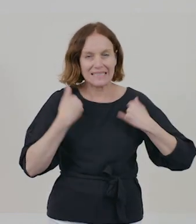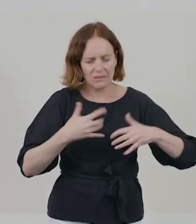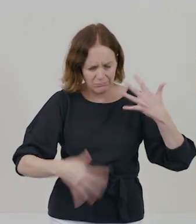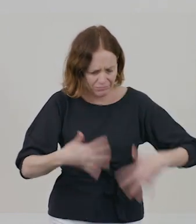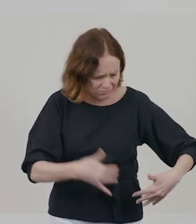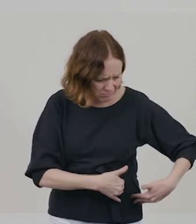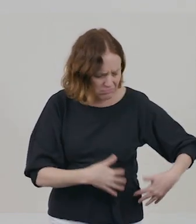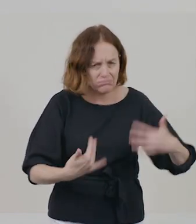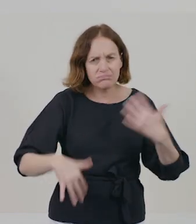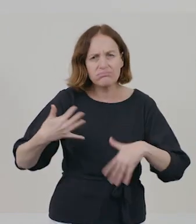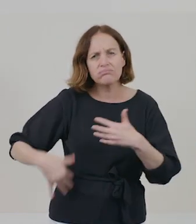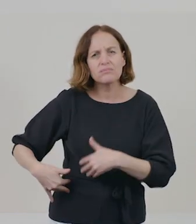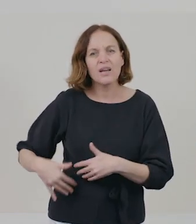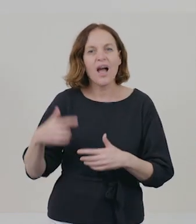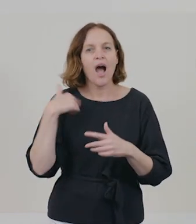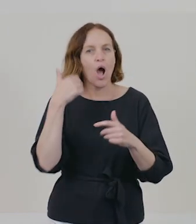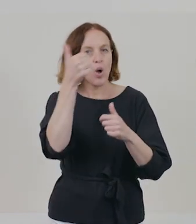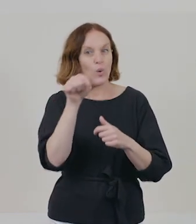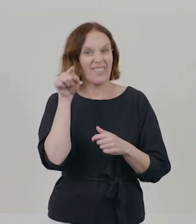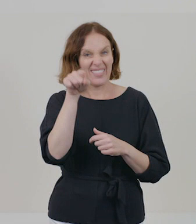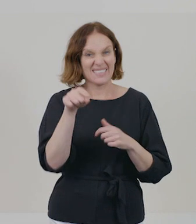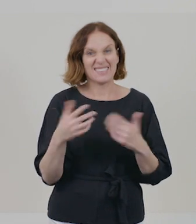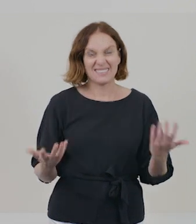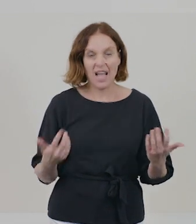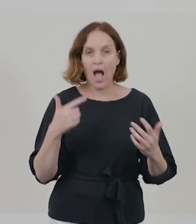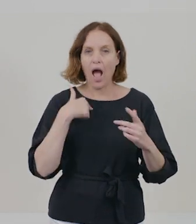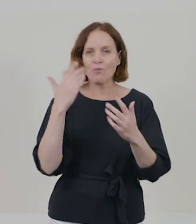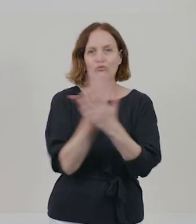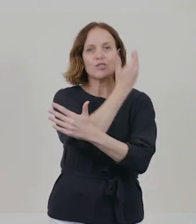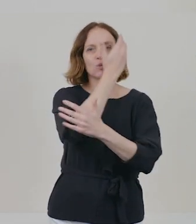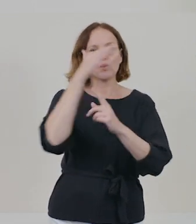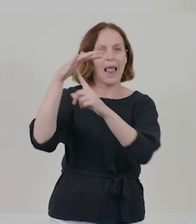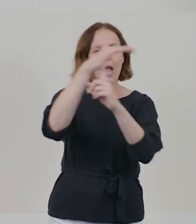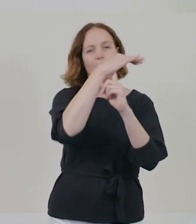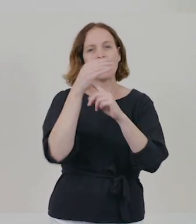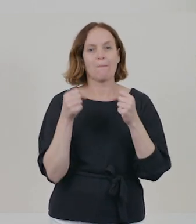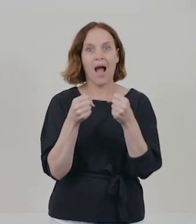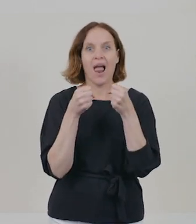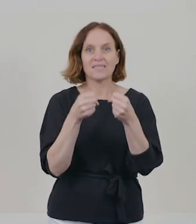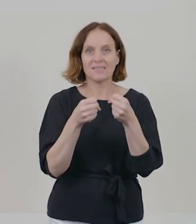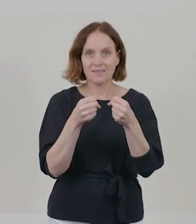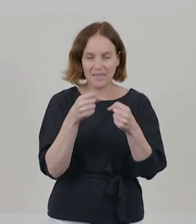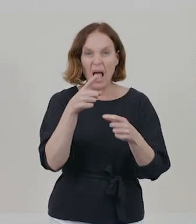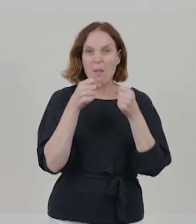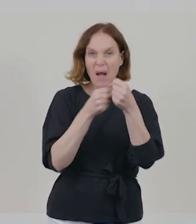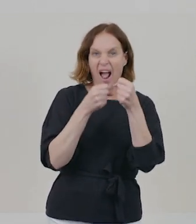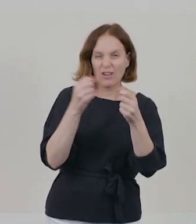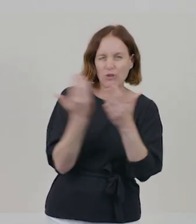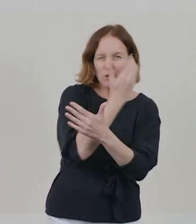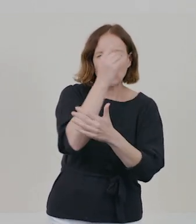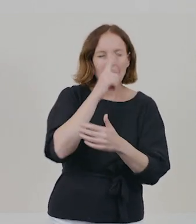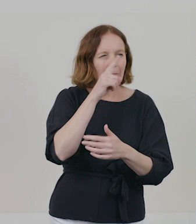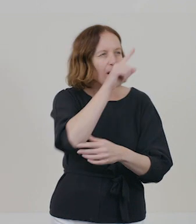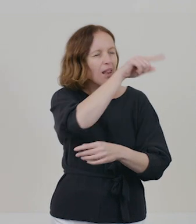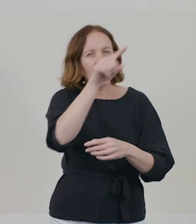or injured. I use this for transport. I'm a rescue helicopter pilot. Rescue helicopter